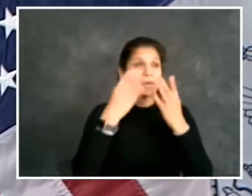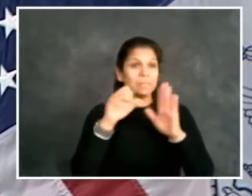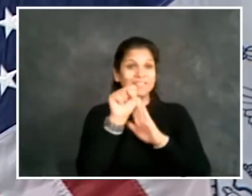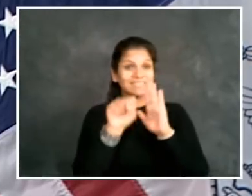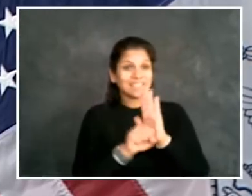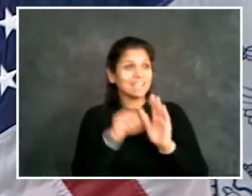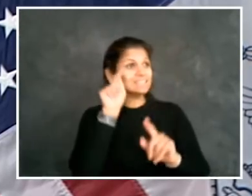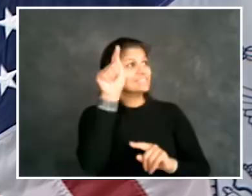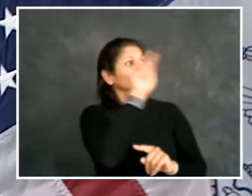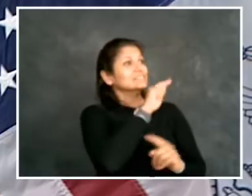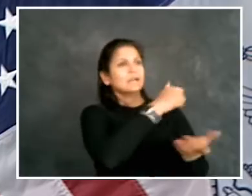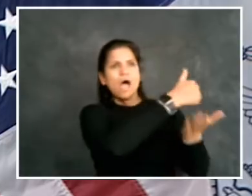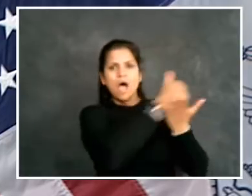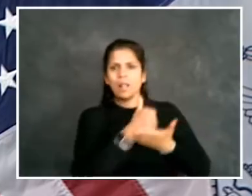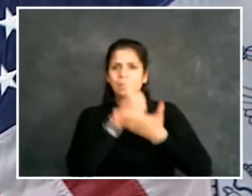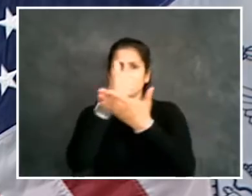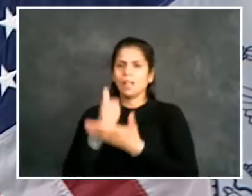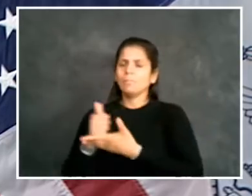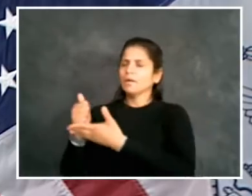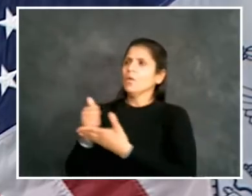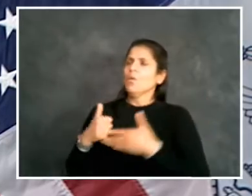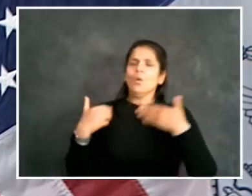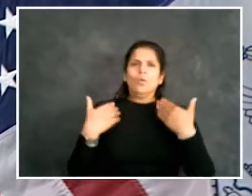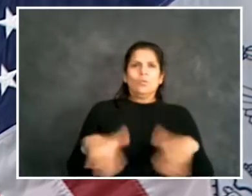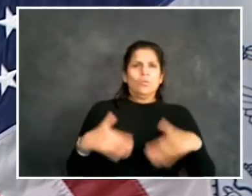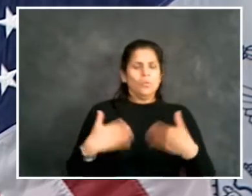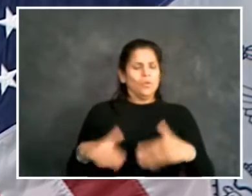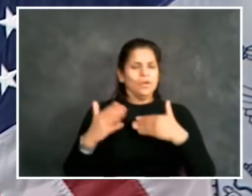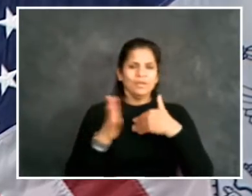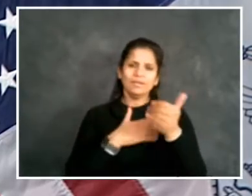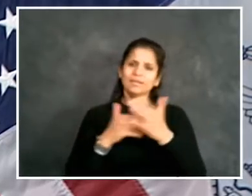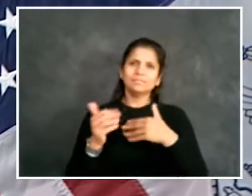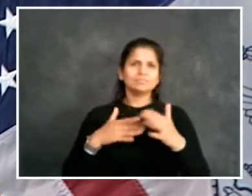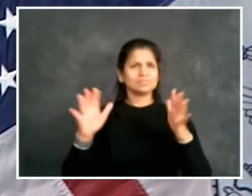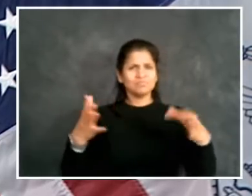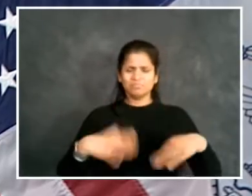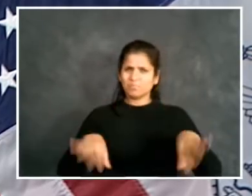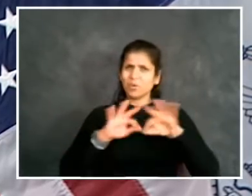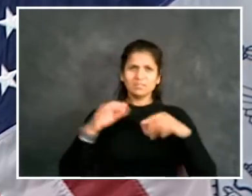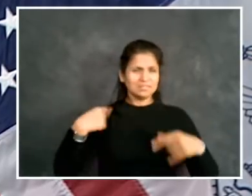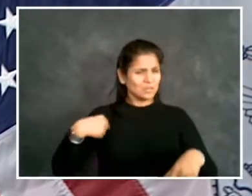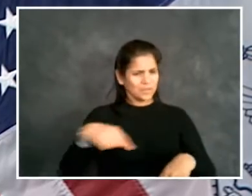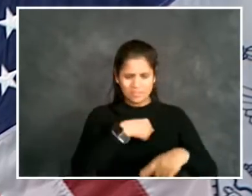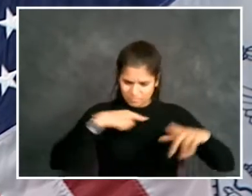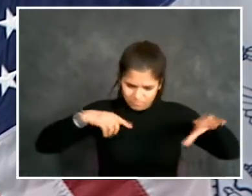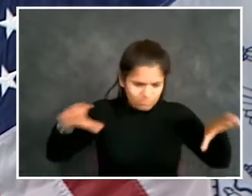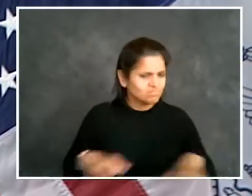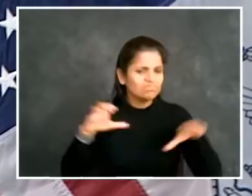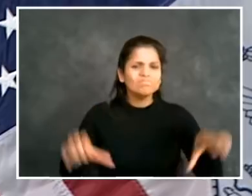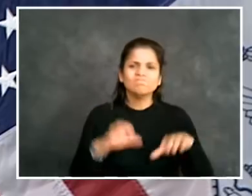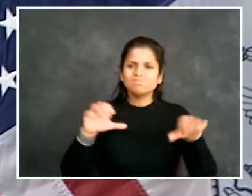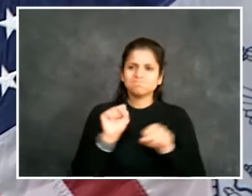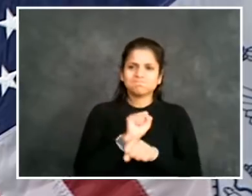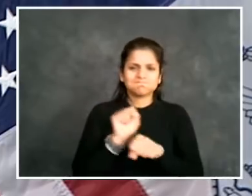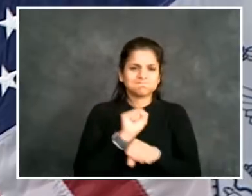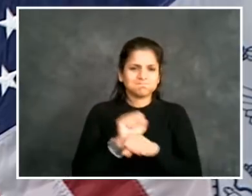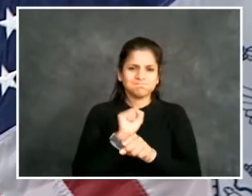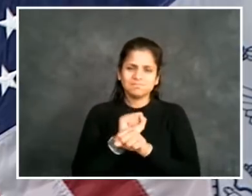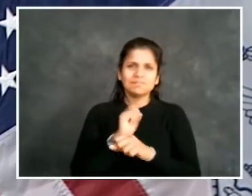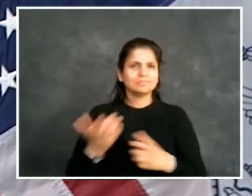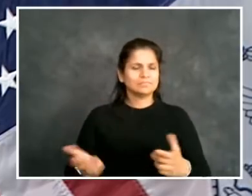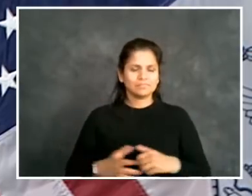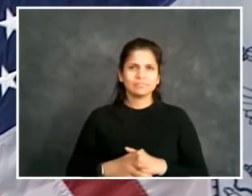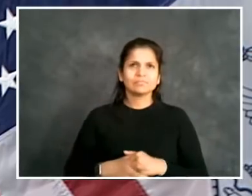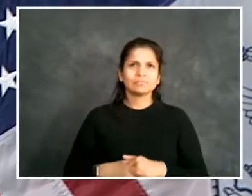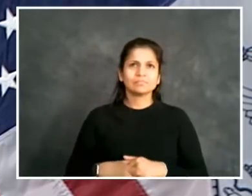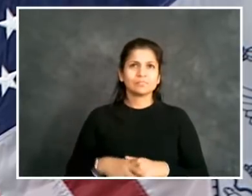so appreciative to everyone who has helped us, wherever they are in America, wherever they are in the world. The hearts of people all over this world have poured out